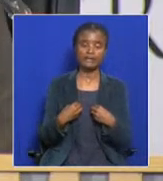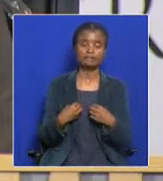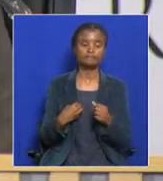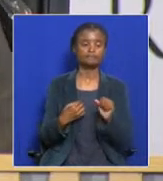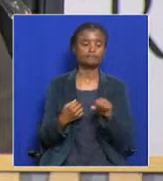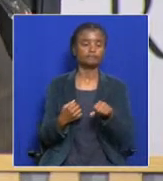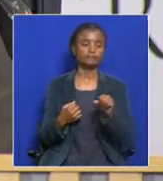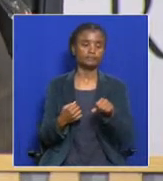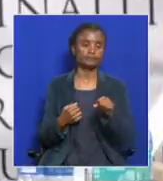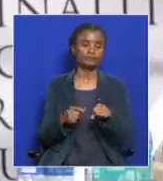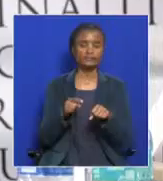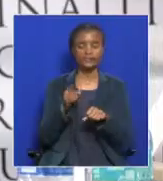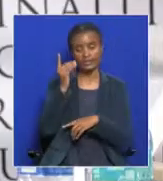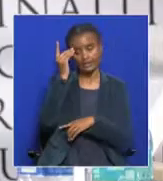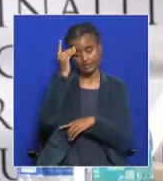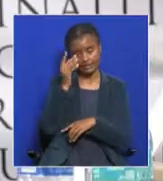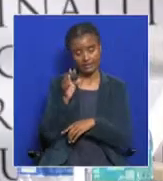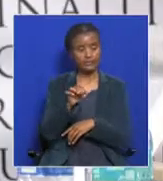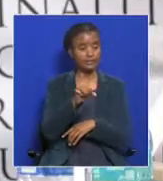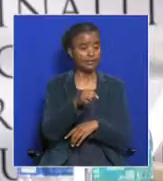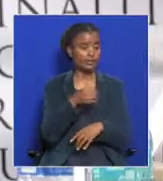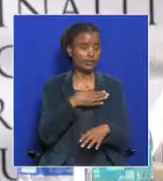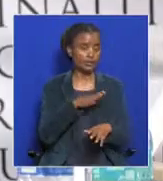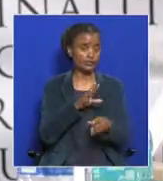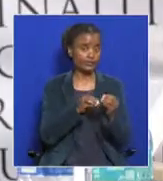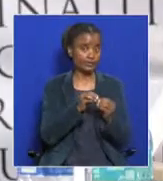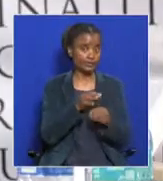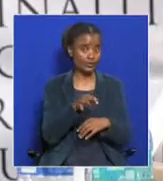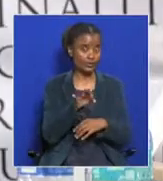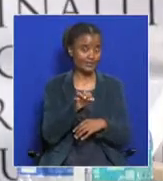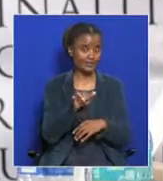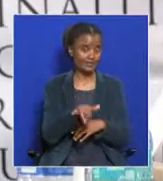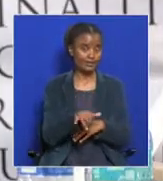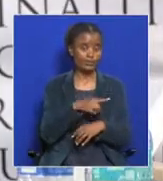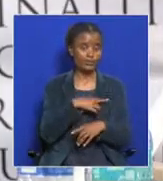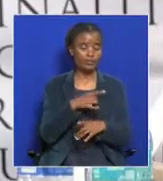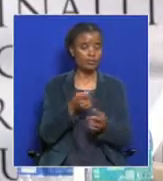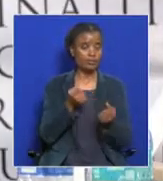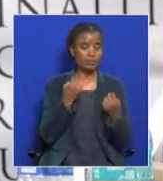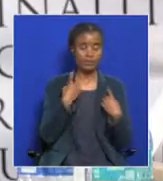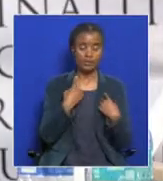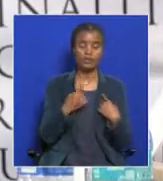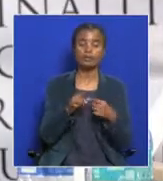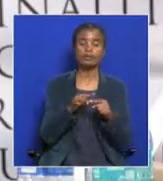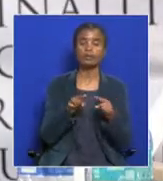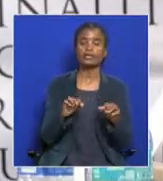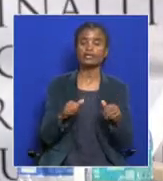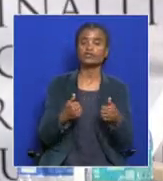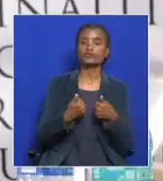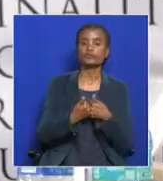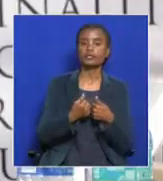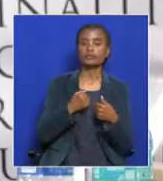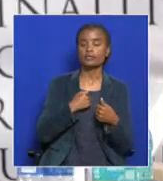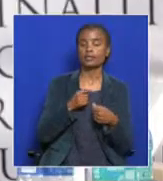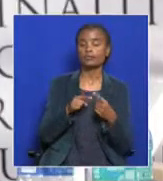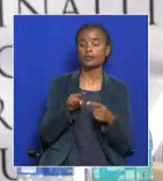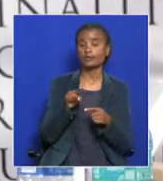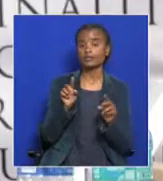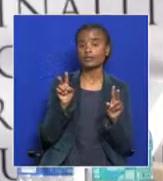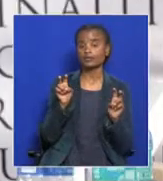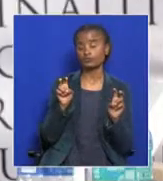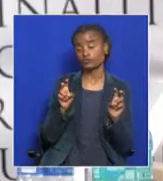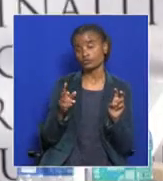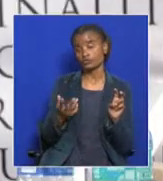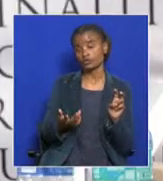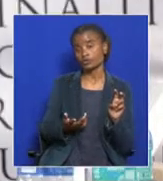just wanted to correct that lest there's a misunderstanding. My challenge on this issue of who is